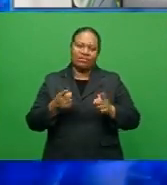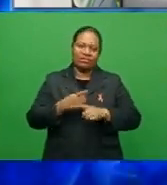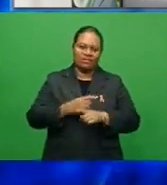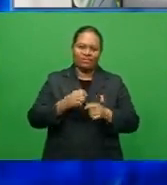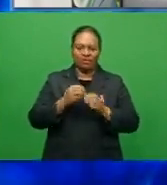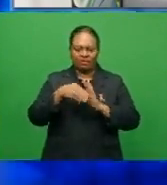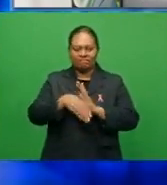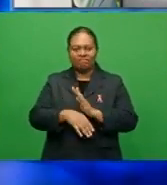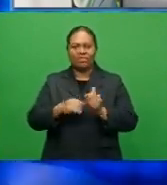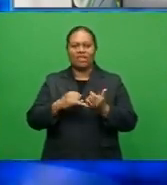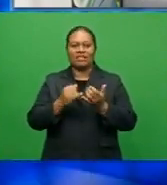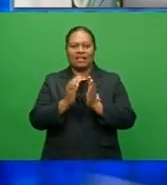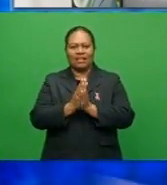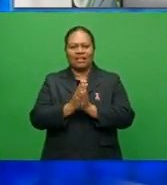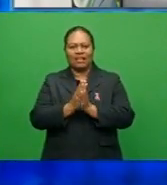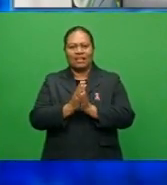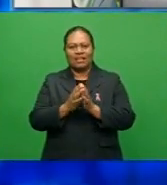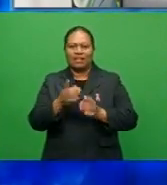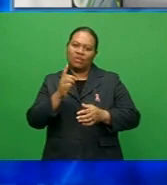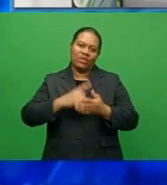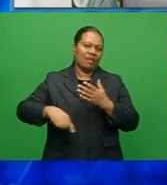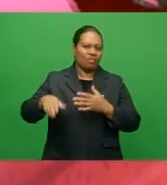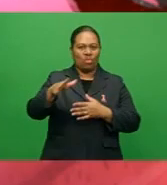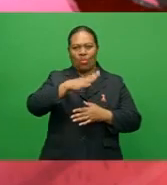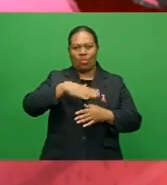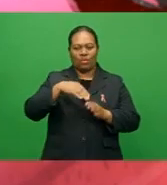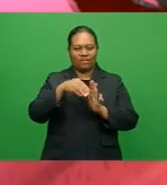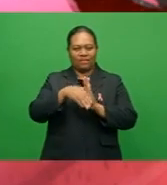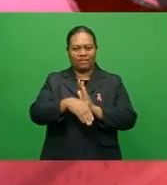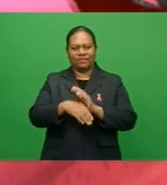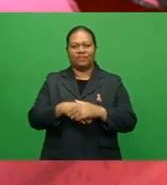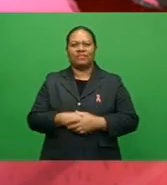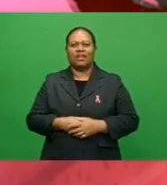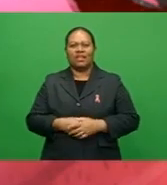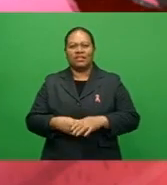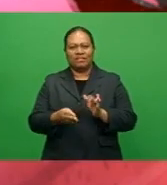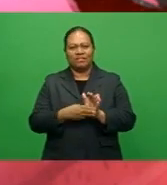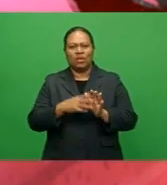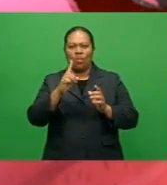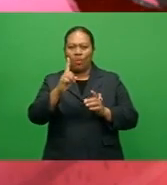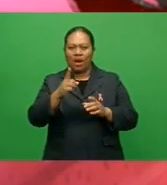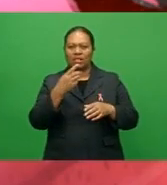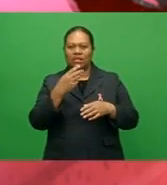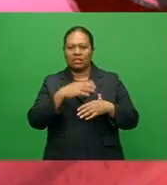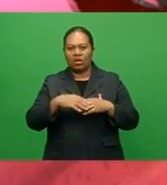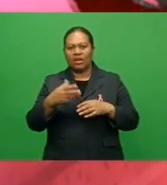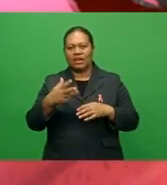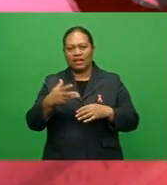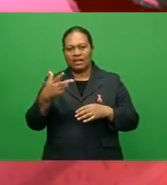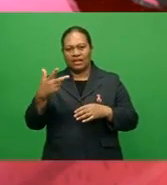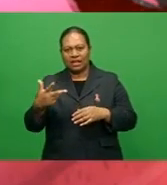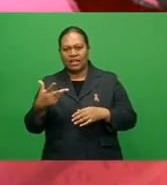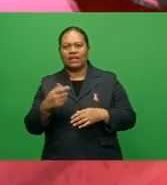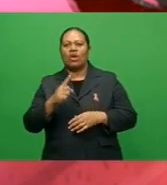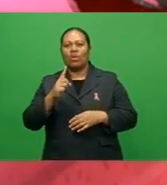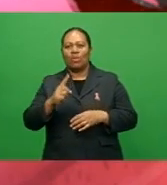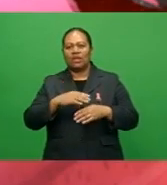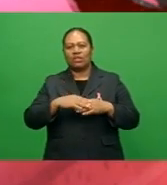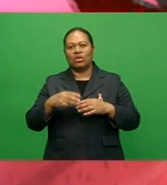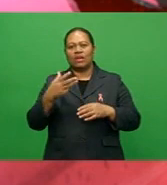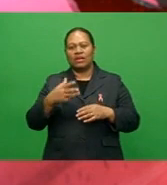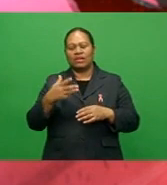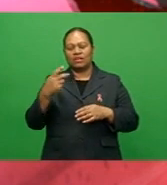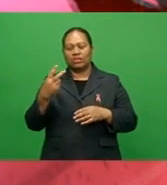petroleum prices have decreased across the board. Motor spirit will decrease from $1.98 to $1.92 per